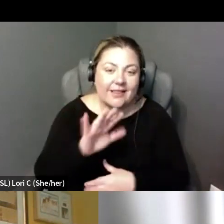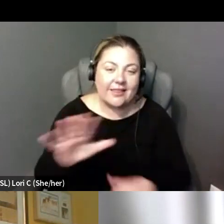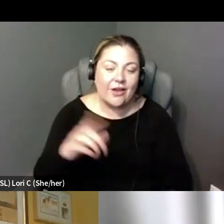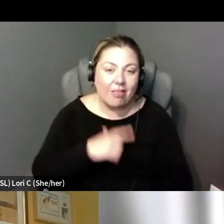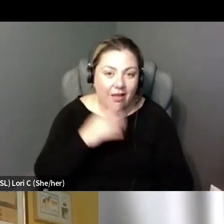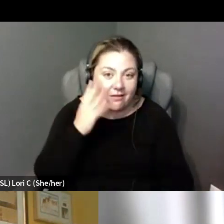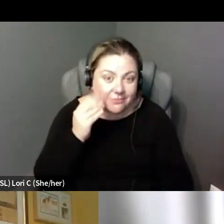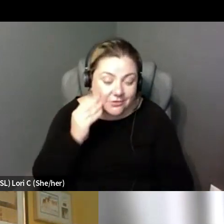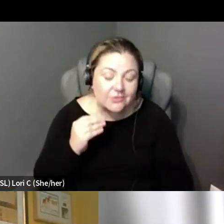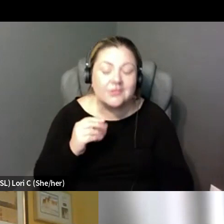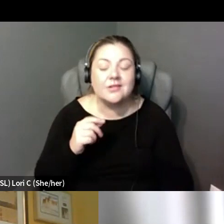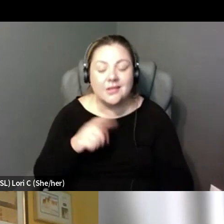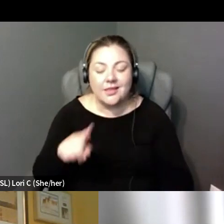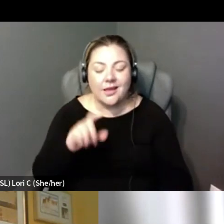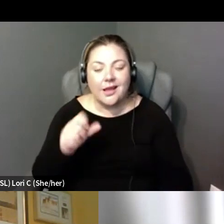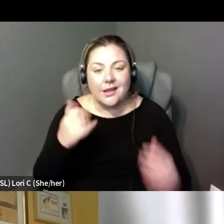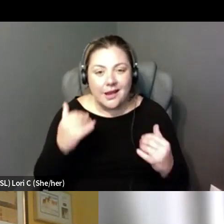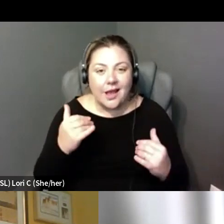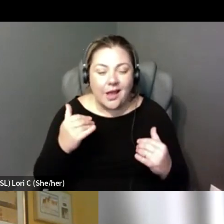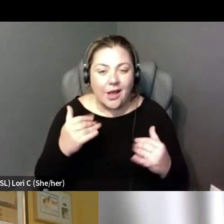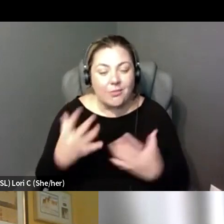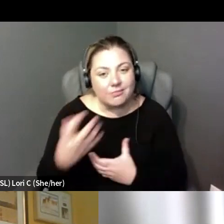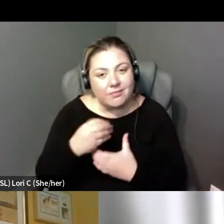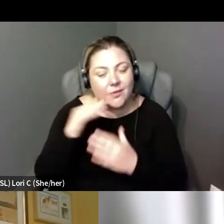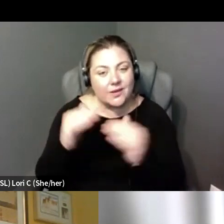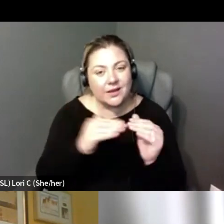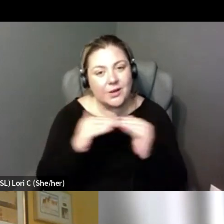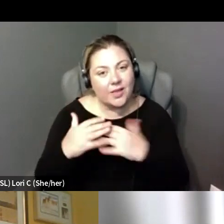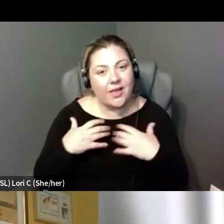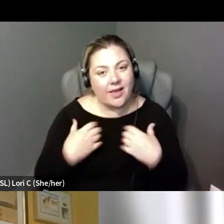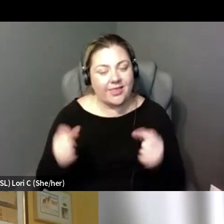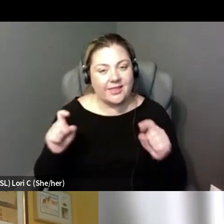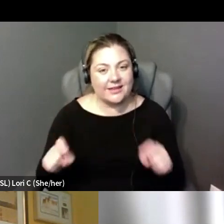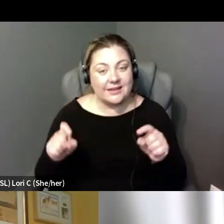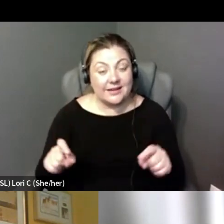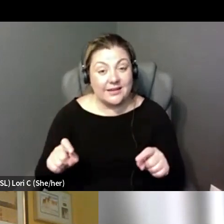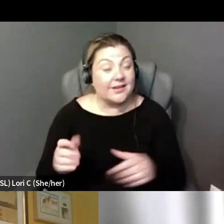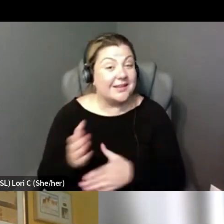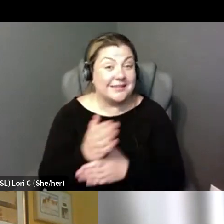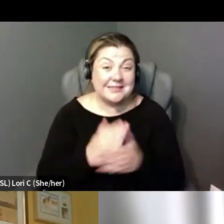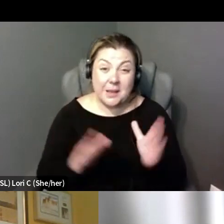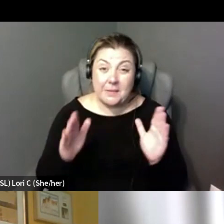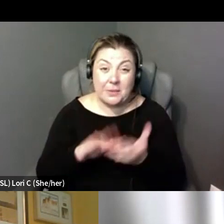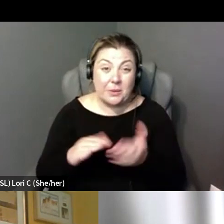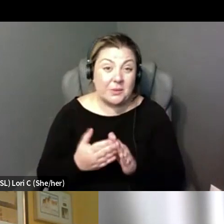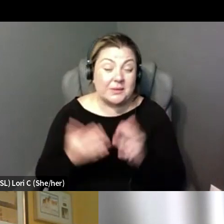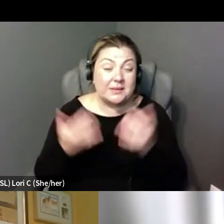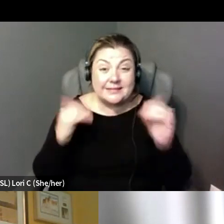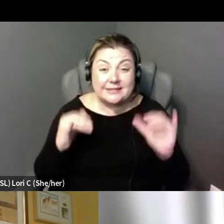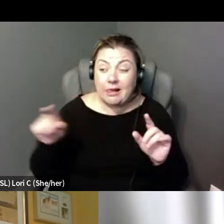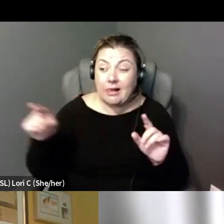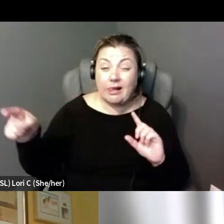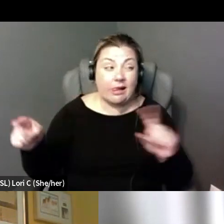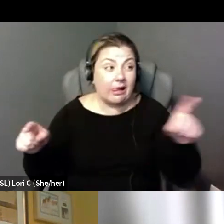health are just really still out there, remaining to be explored